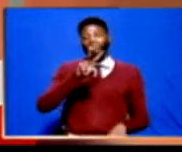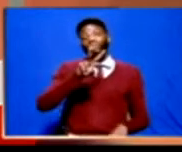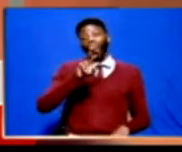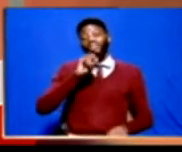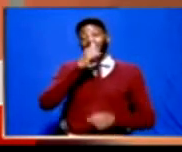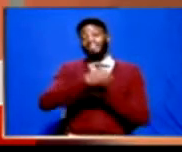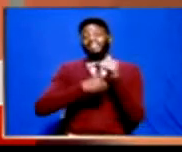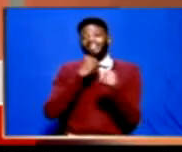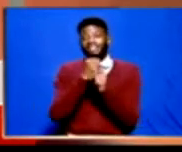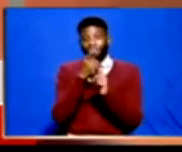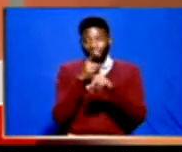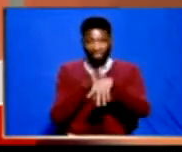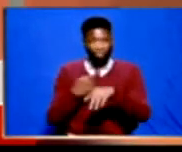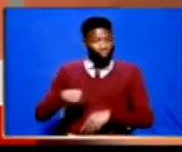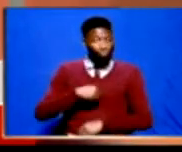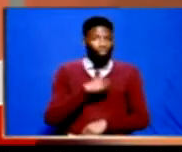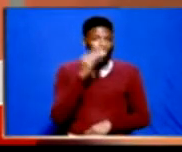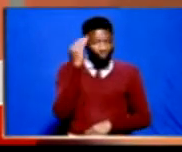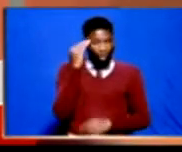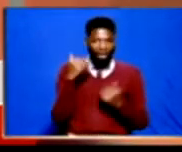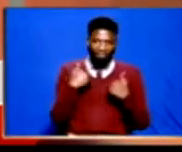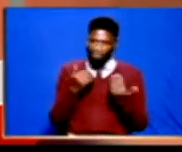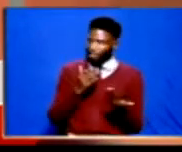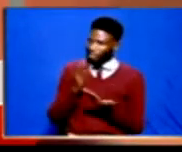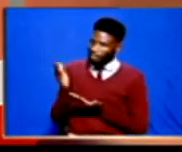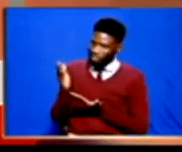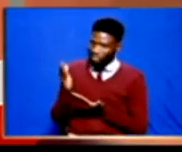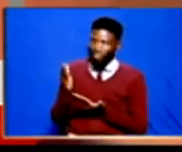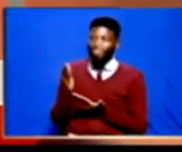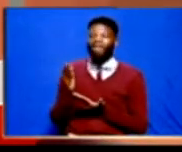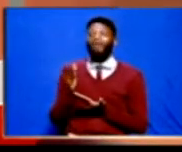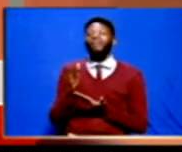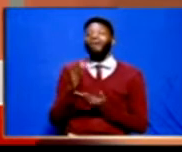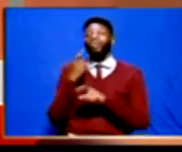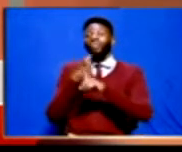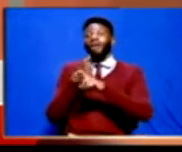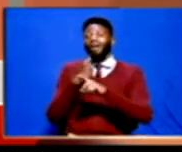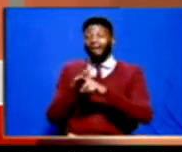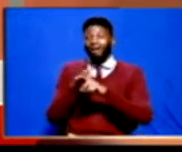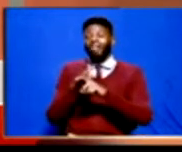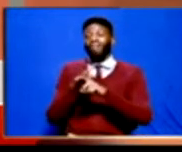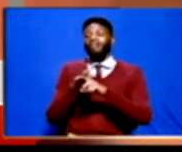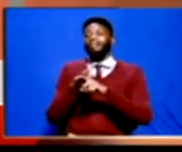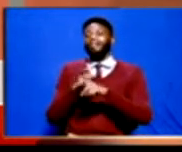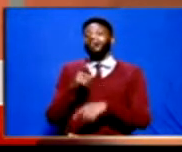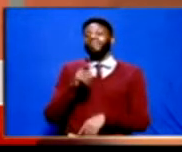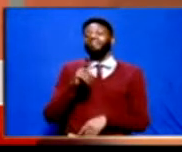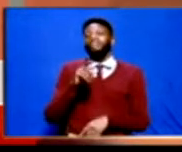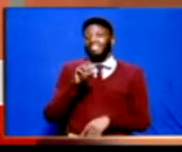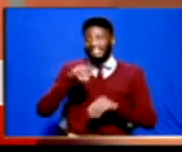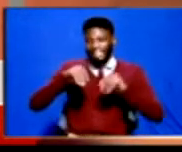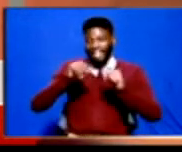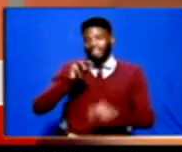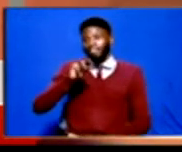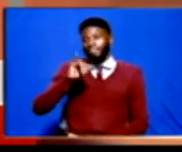the point where we realized we have good deposits of heavy mineral sands in Kwale, to the point of actually being able to mine and